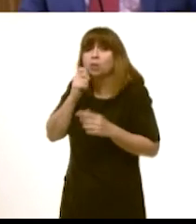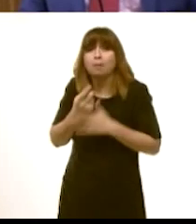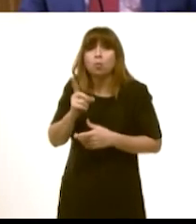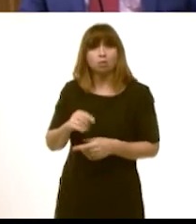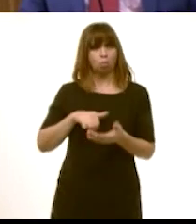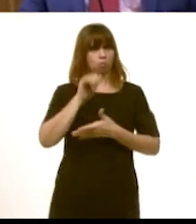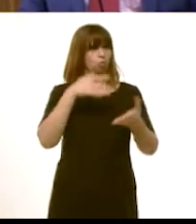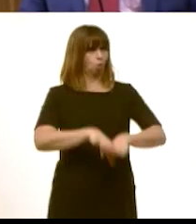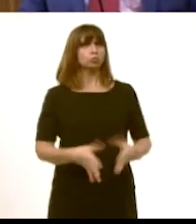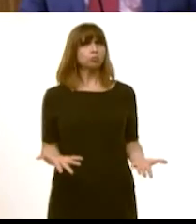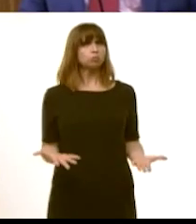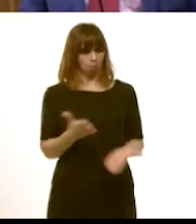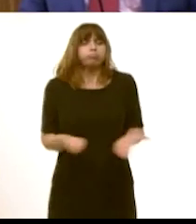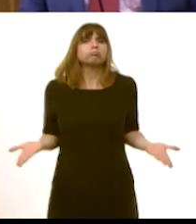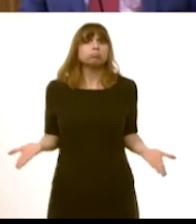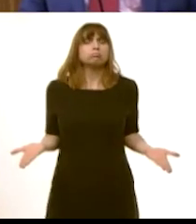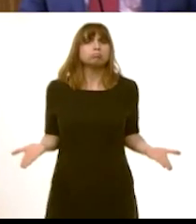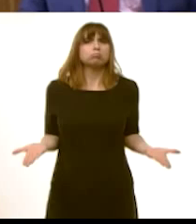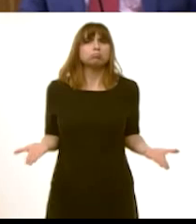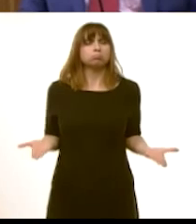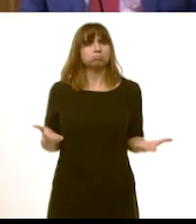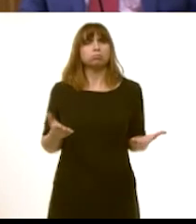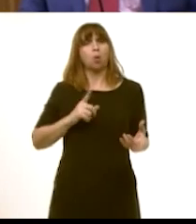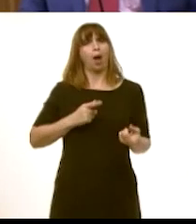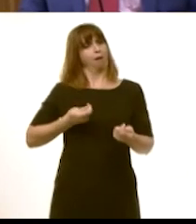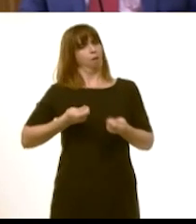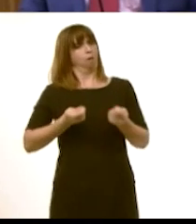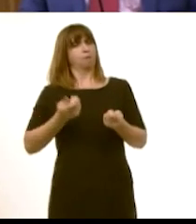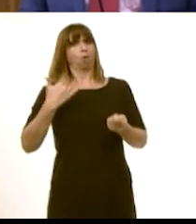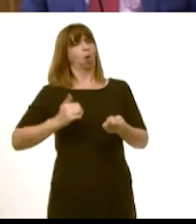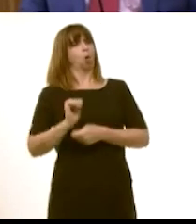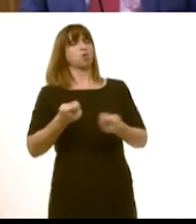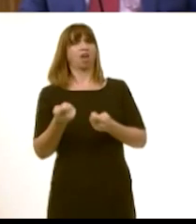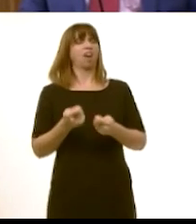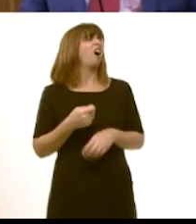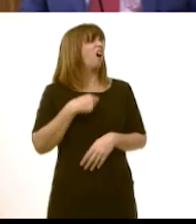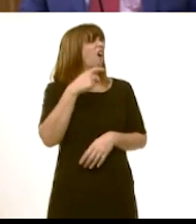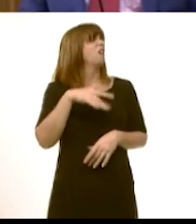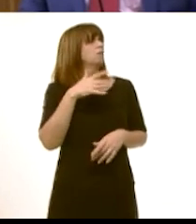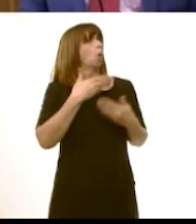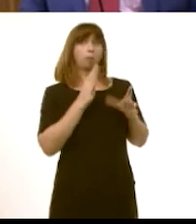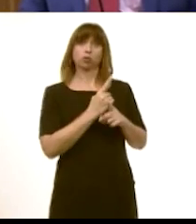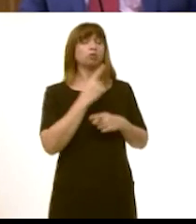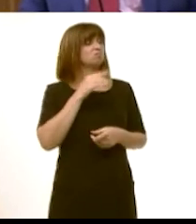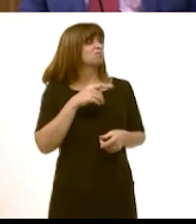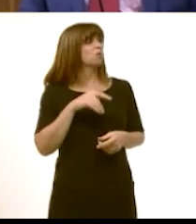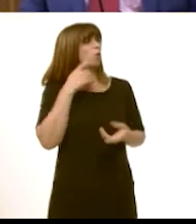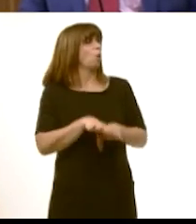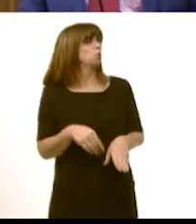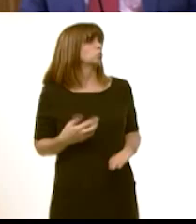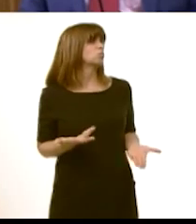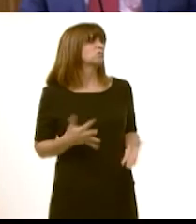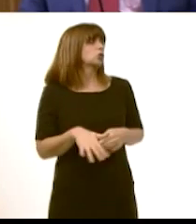closed. There's no question about it. It would have closed. The owners were not interested in it, and they were talking openly to me about closing the airport. And that is something that we could